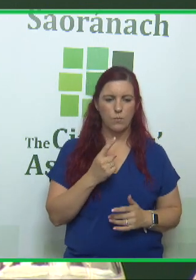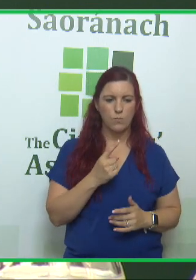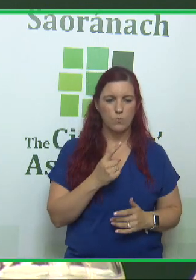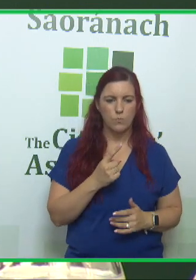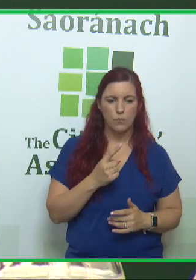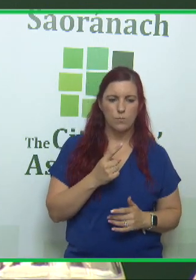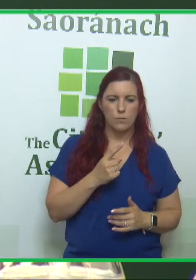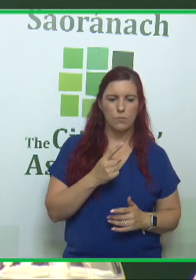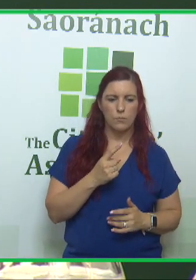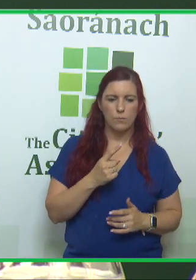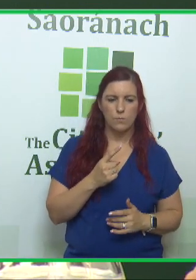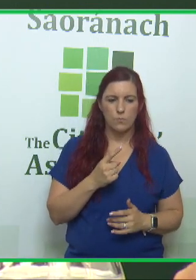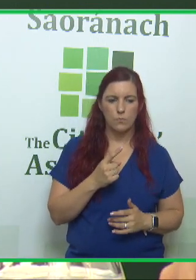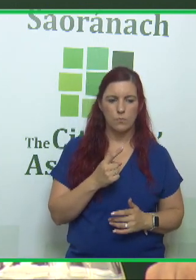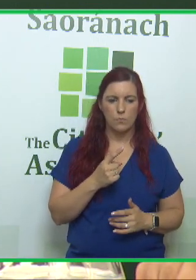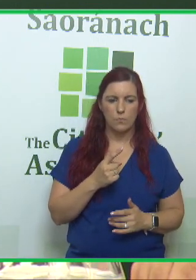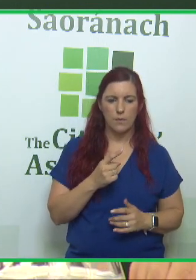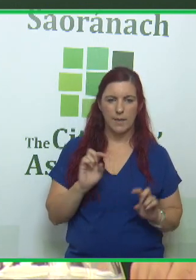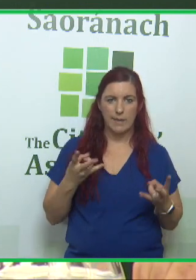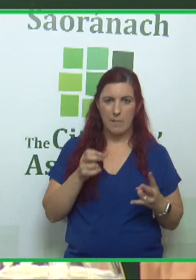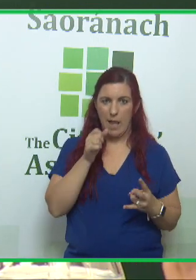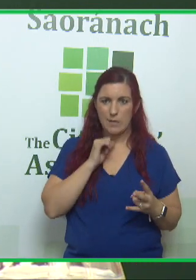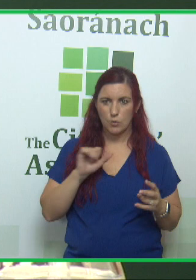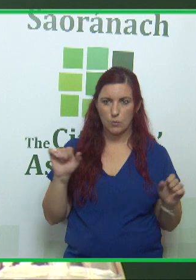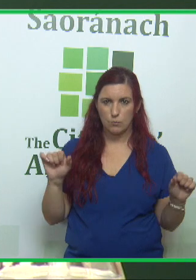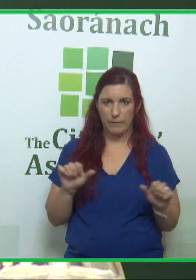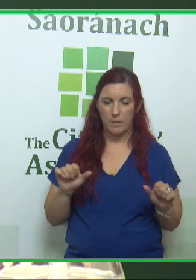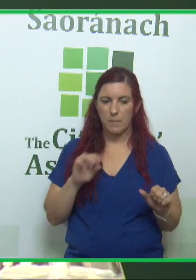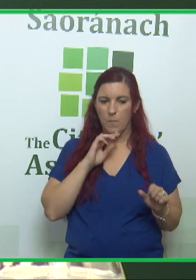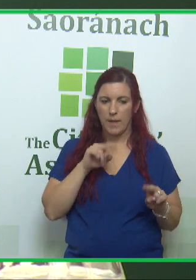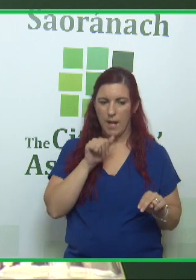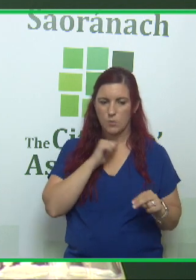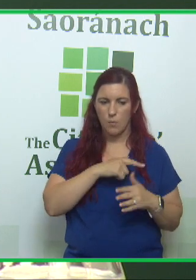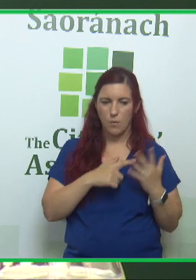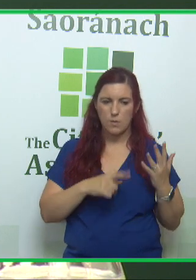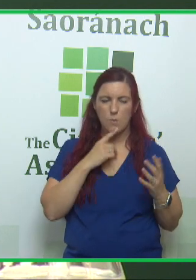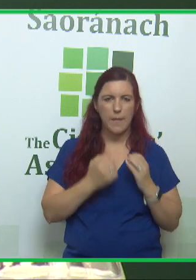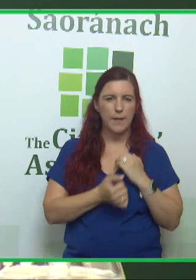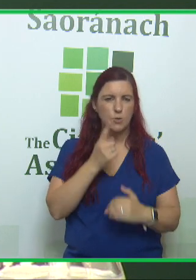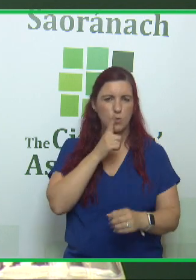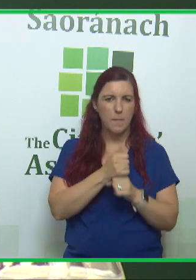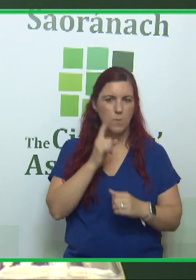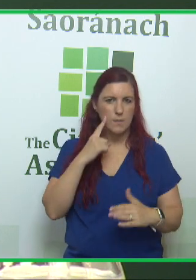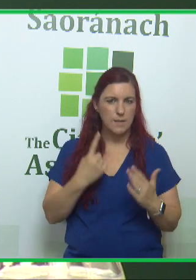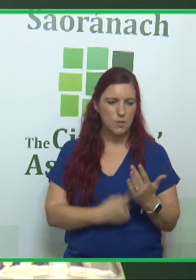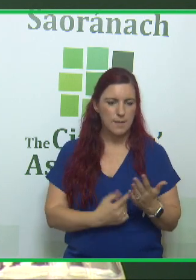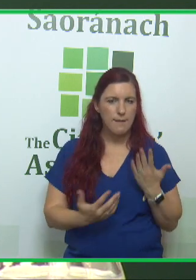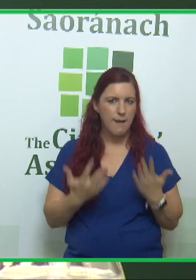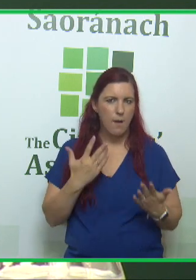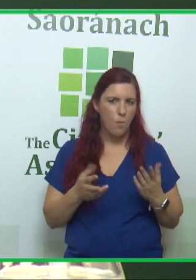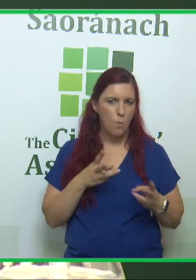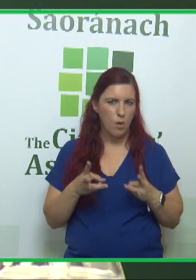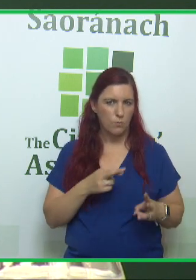panellists, if you can, be nice and brief and sharp. We'll get through all of them and more. The issue around decision making and how does it work in